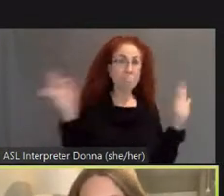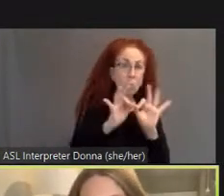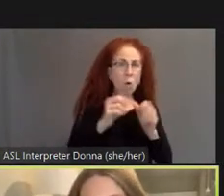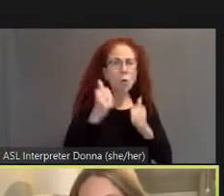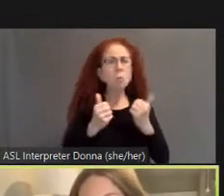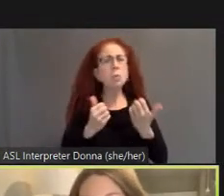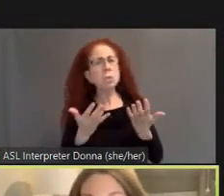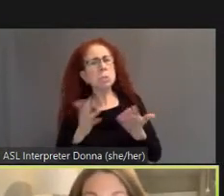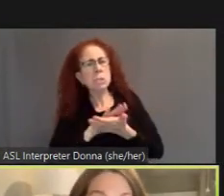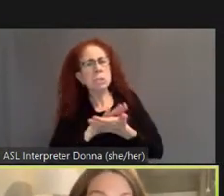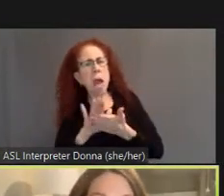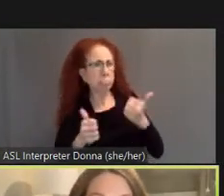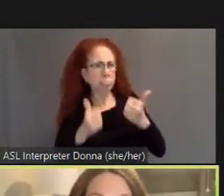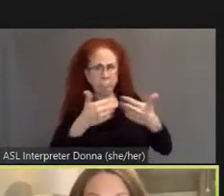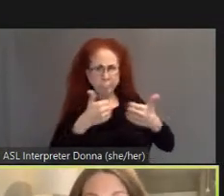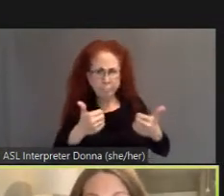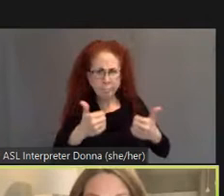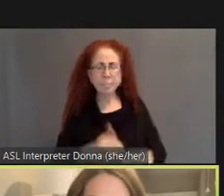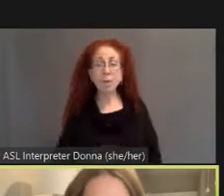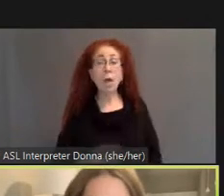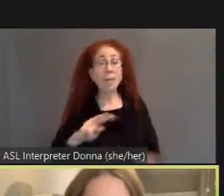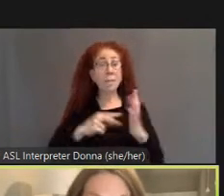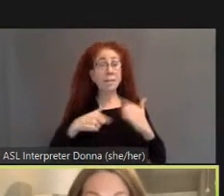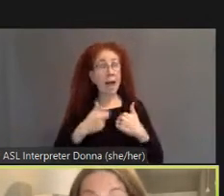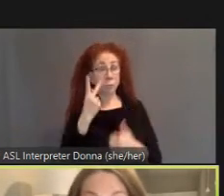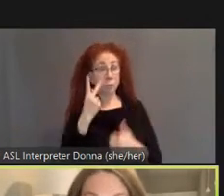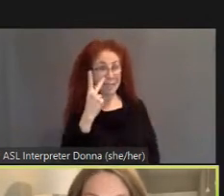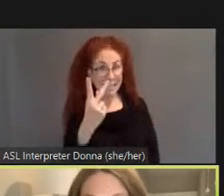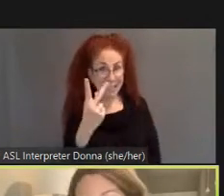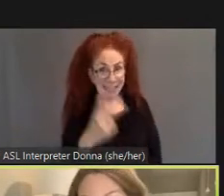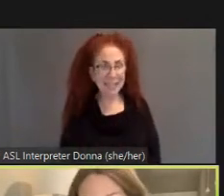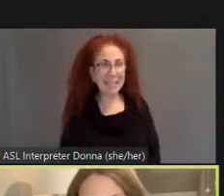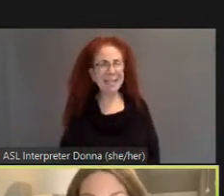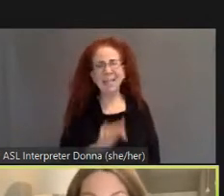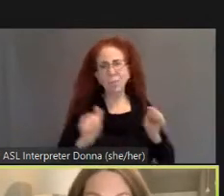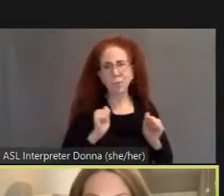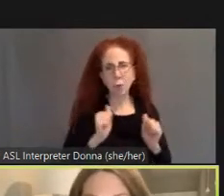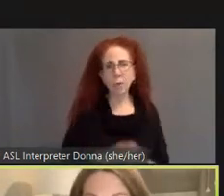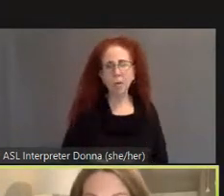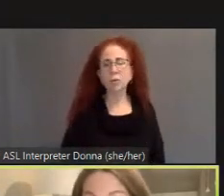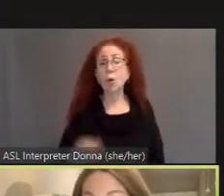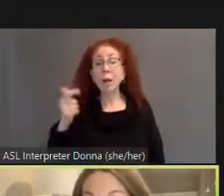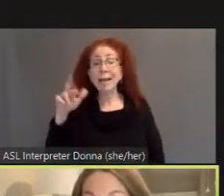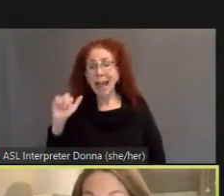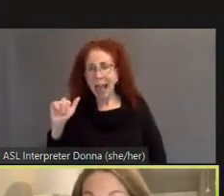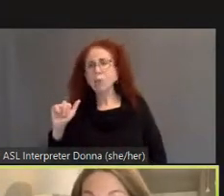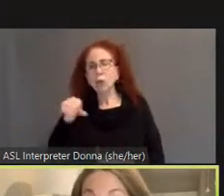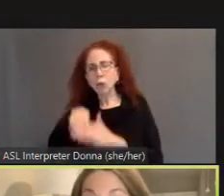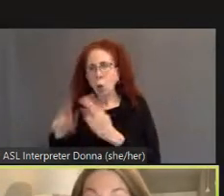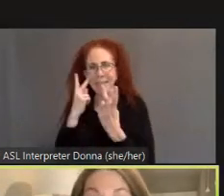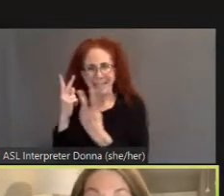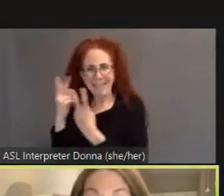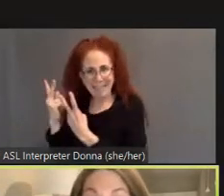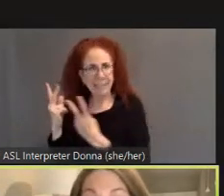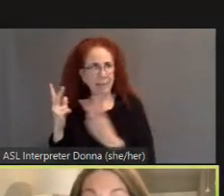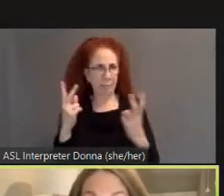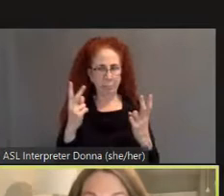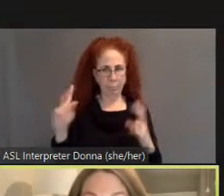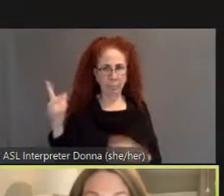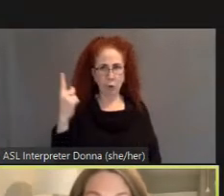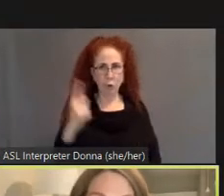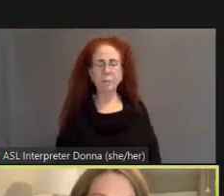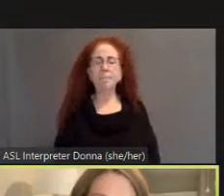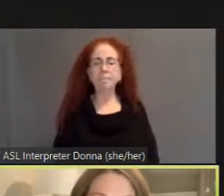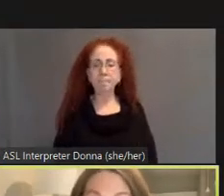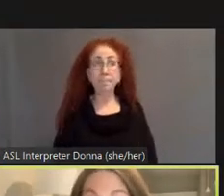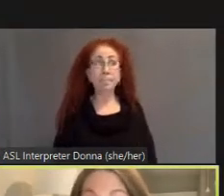So that would include seeing the performance, if it's a performance, visiting the gallery, if it's a gallery, if it's a piece